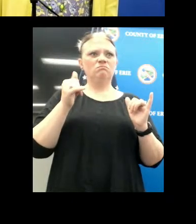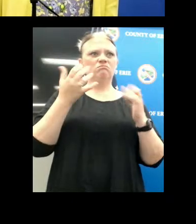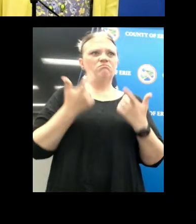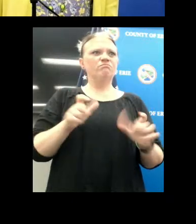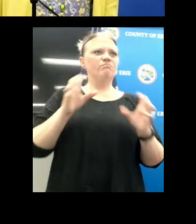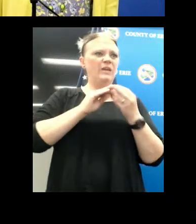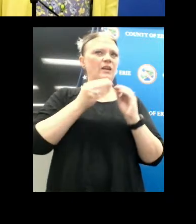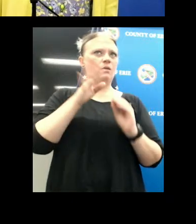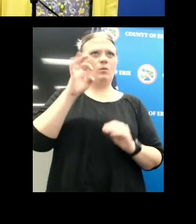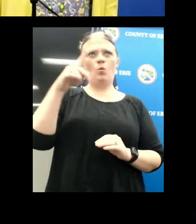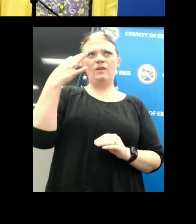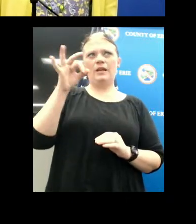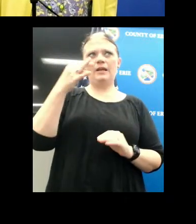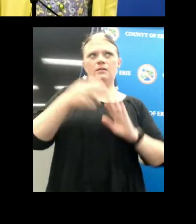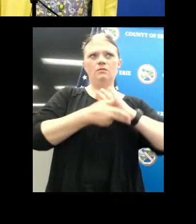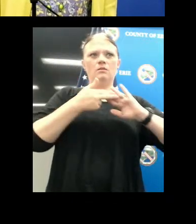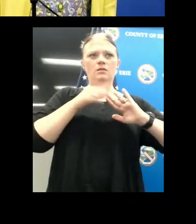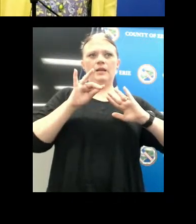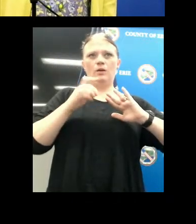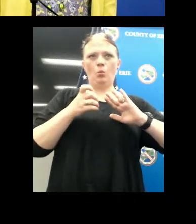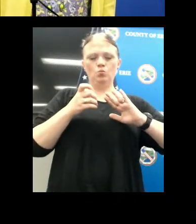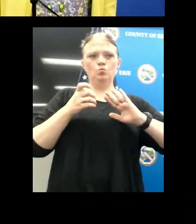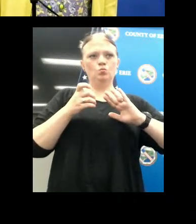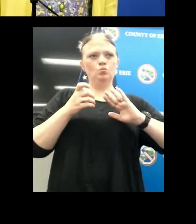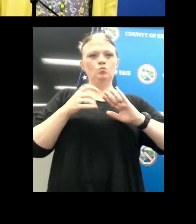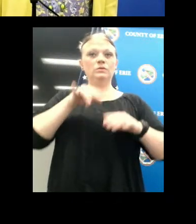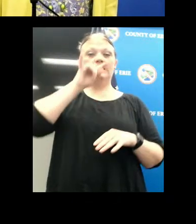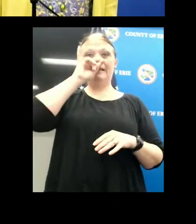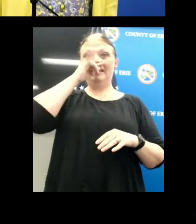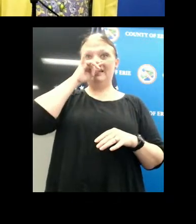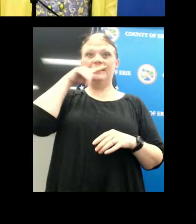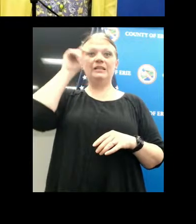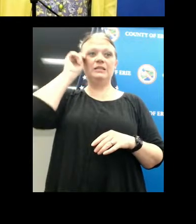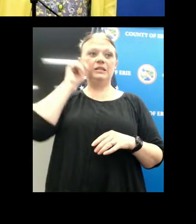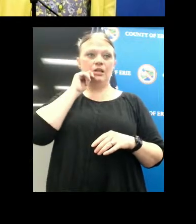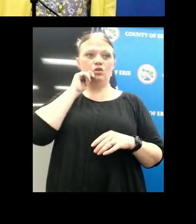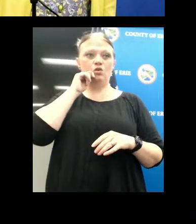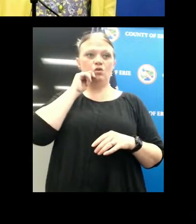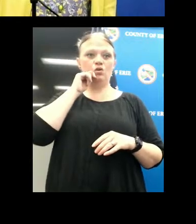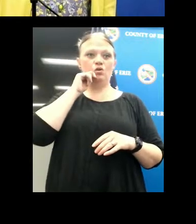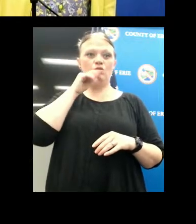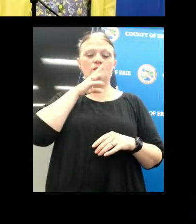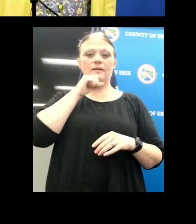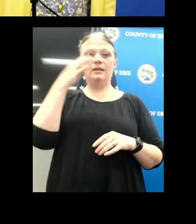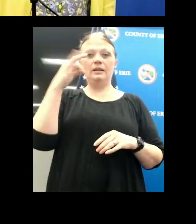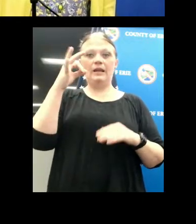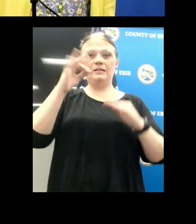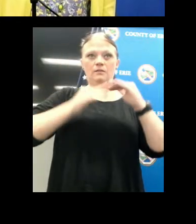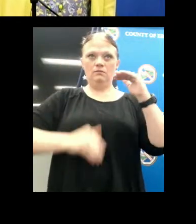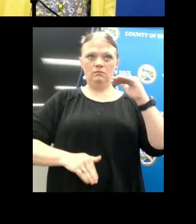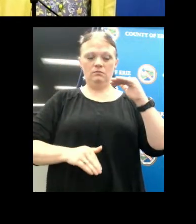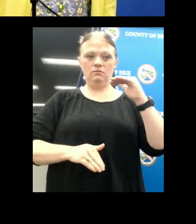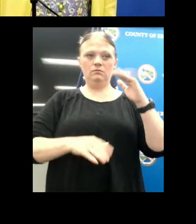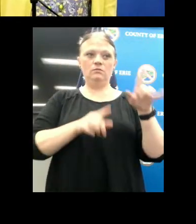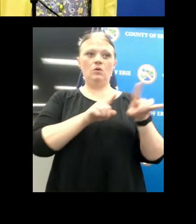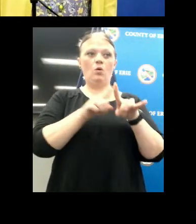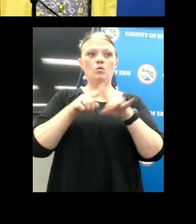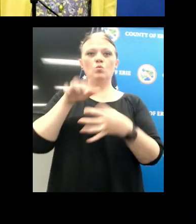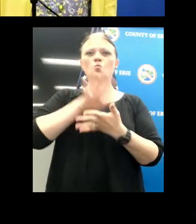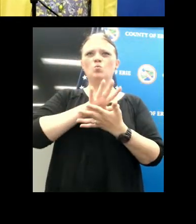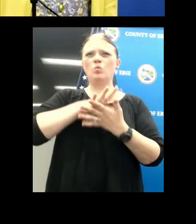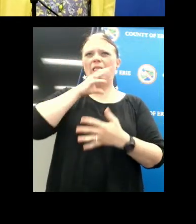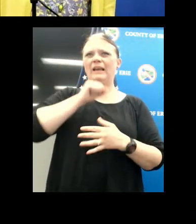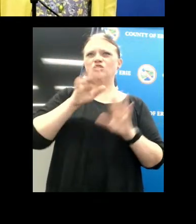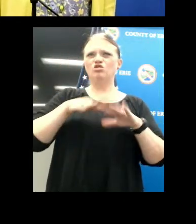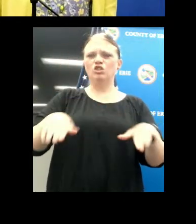of COVID-19 diagnosed. In the kids, the teenagers 19 and below, and also the